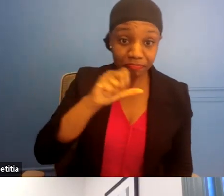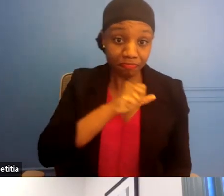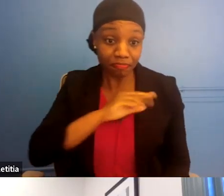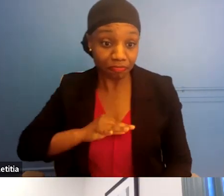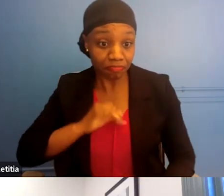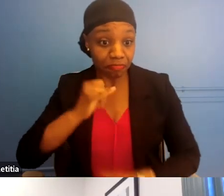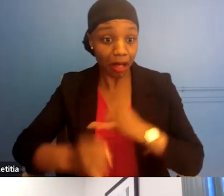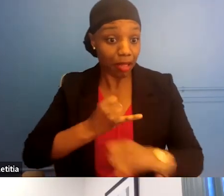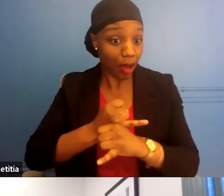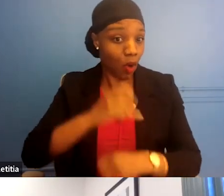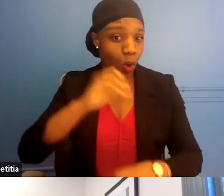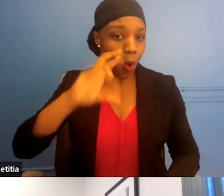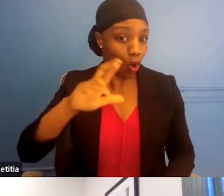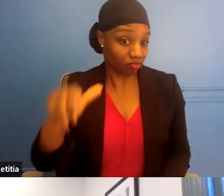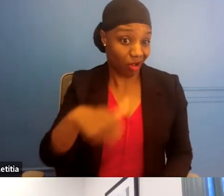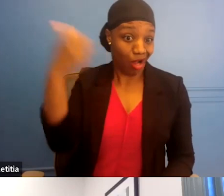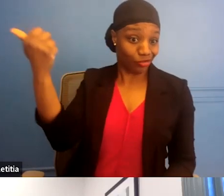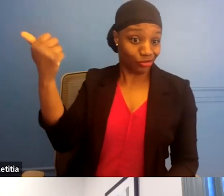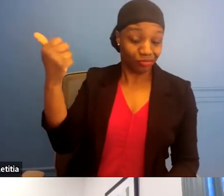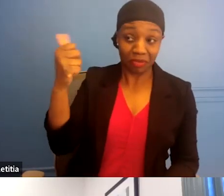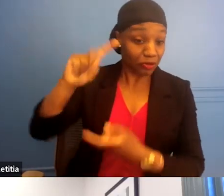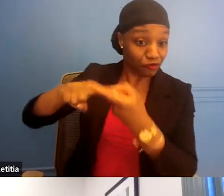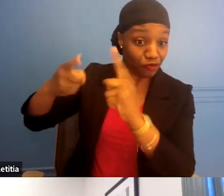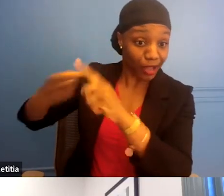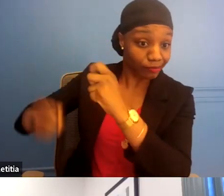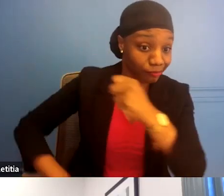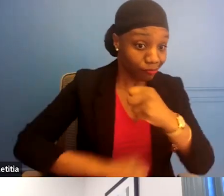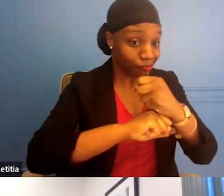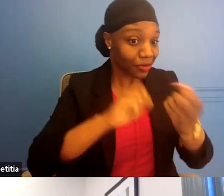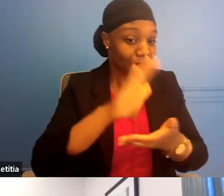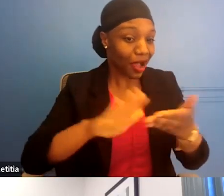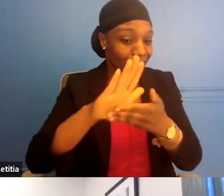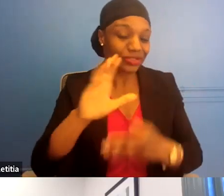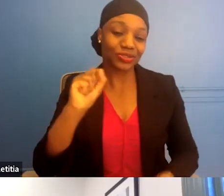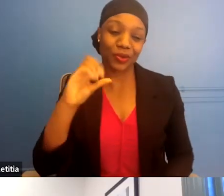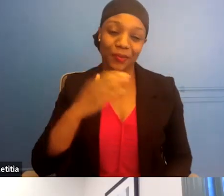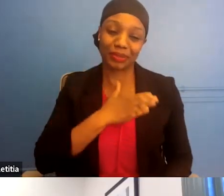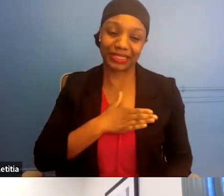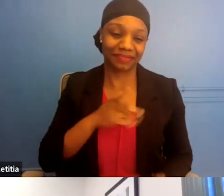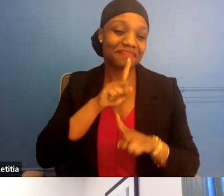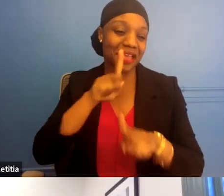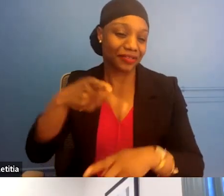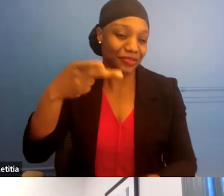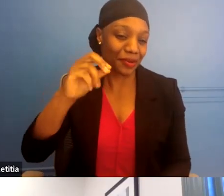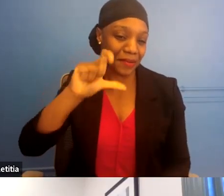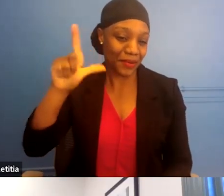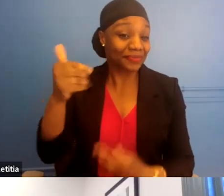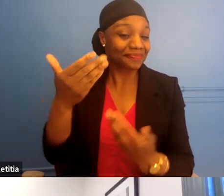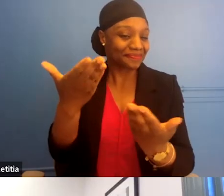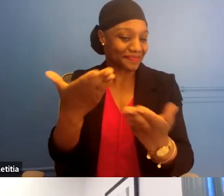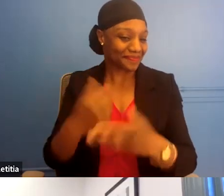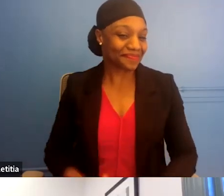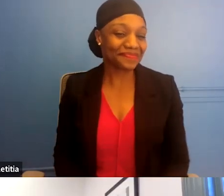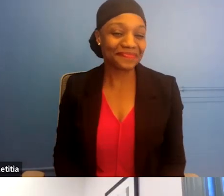some other affiliation, friend of the college. So please take the time to respond to the poll,